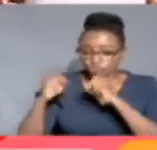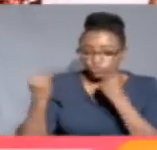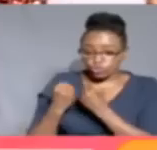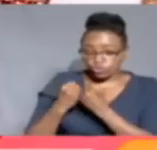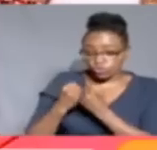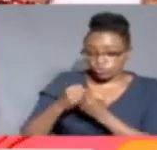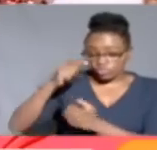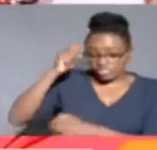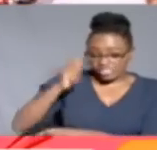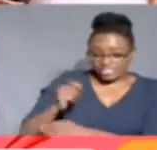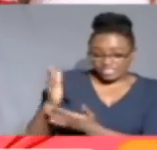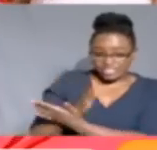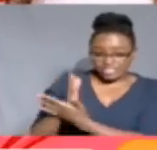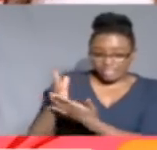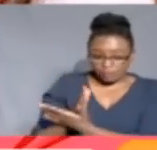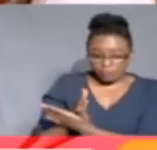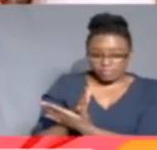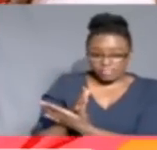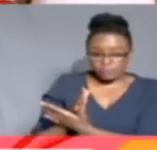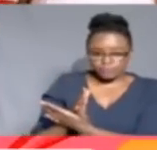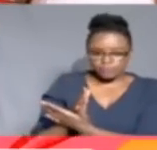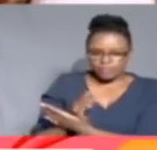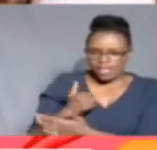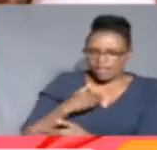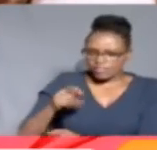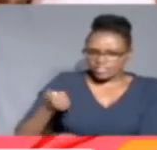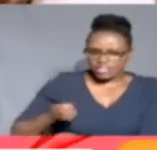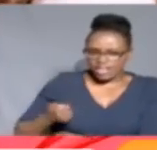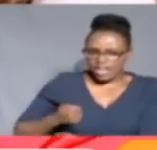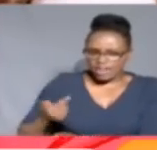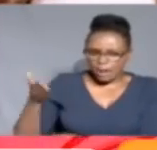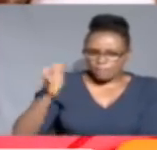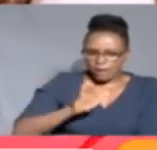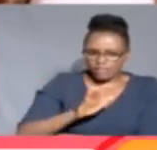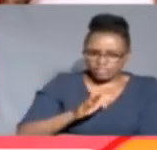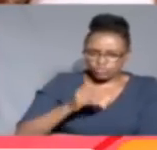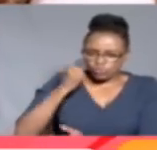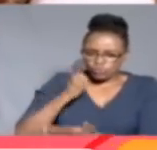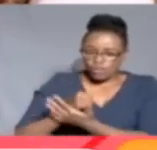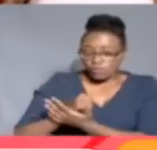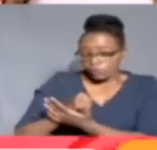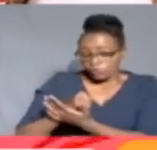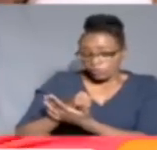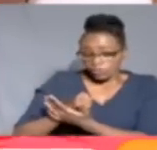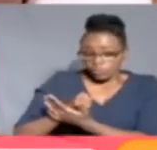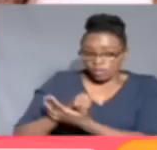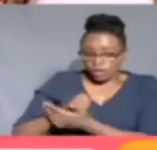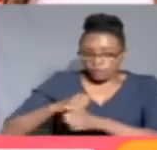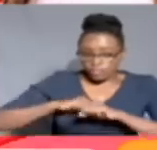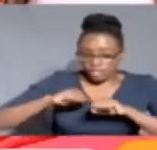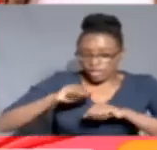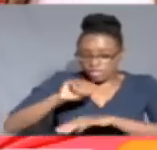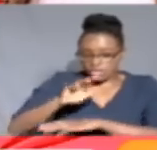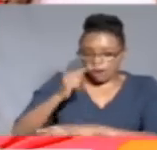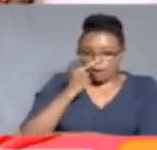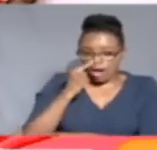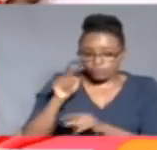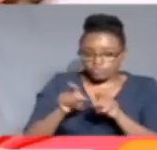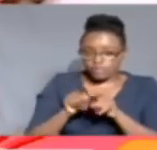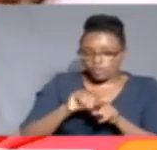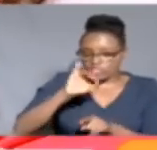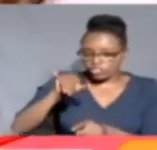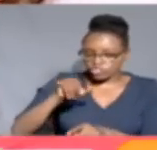as well. What happens is, there's this girl who had come back to the officer in charge's home, just like he had come back to Jen's